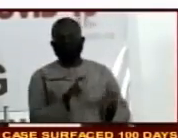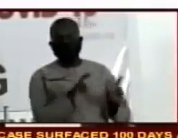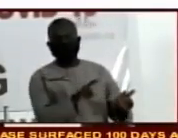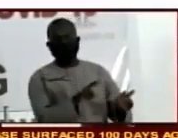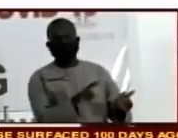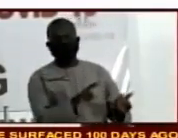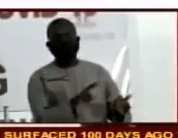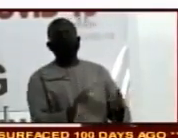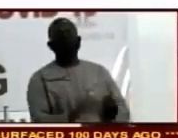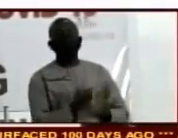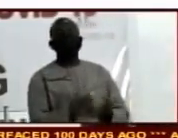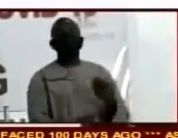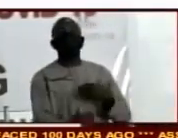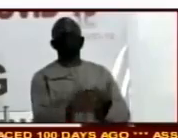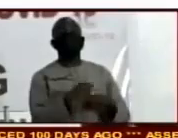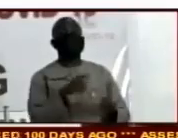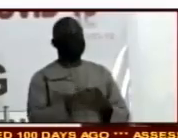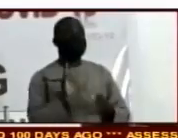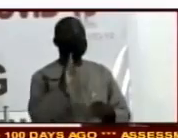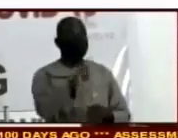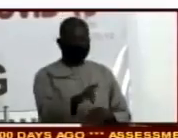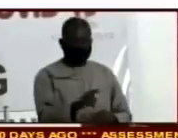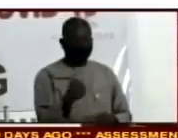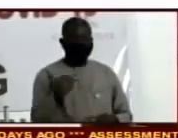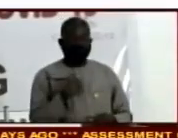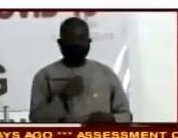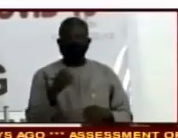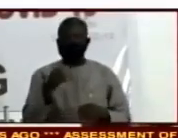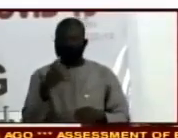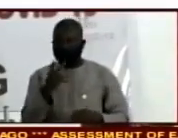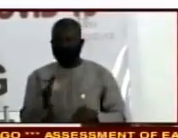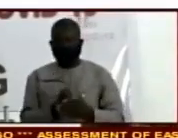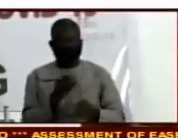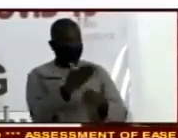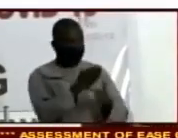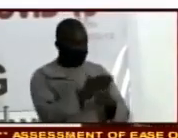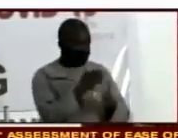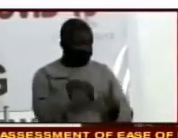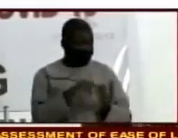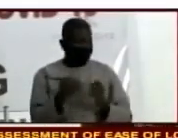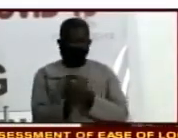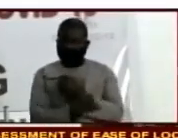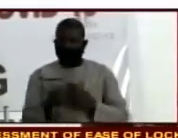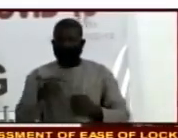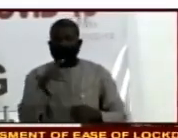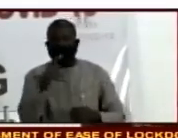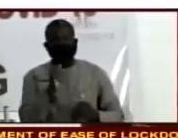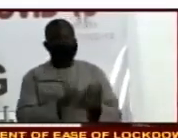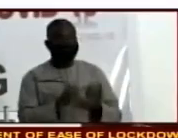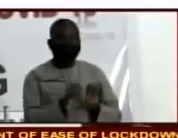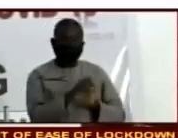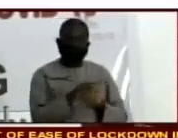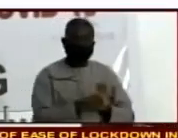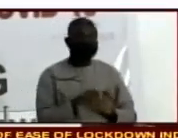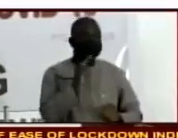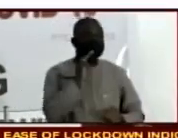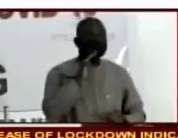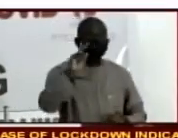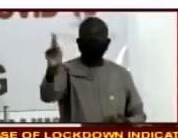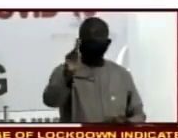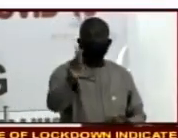only 4 were functional, of course they were then distributed around the country. So we could tell every state in Nigeria, Kwara State,